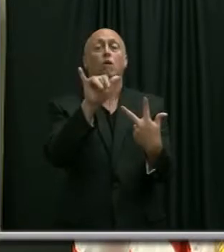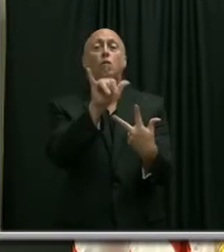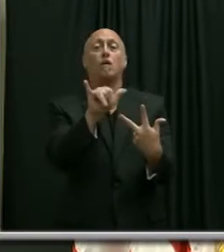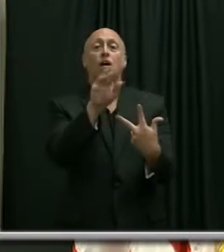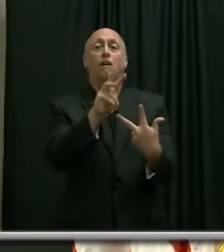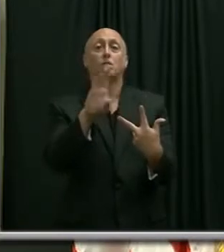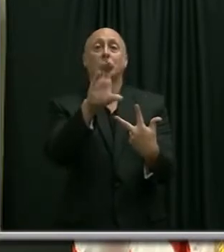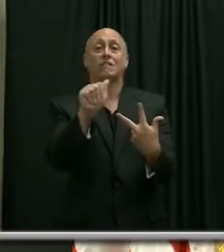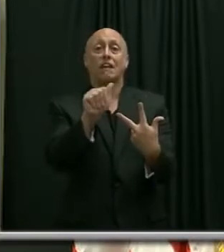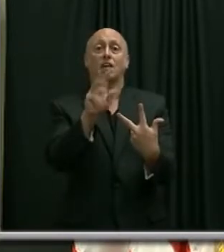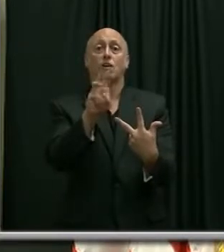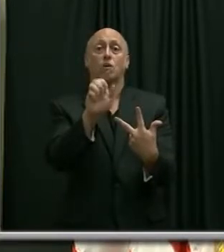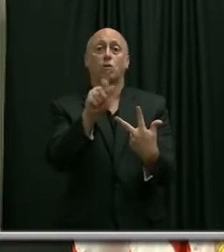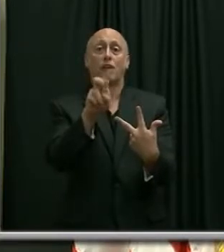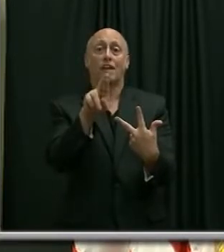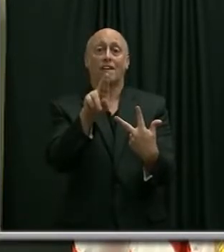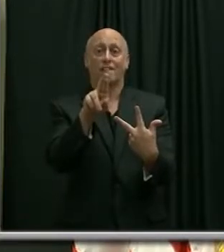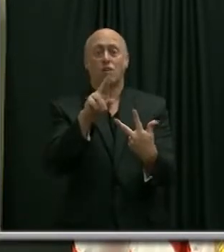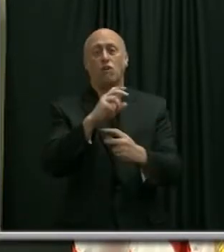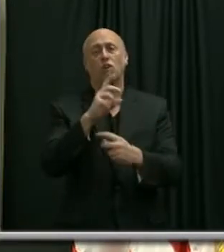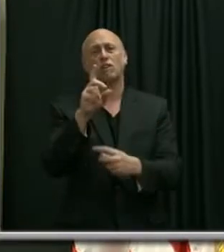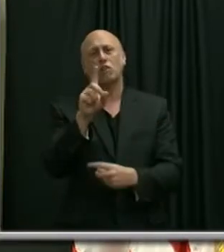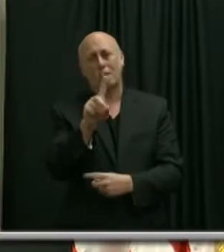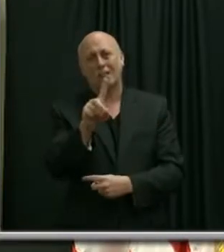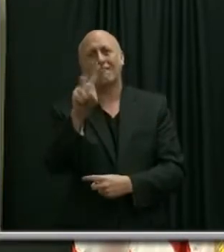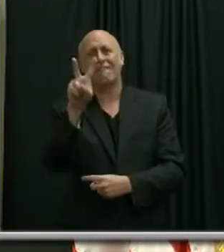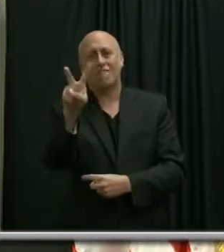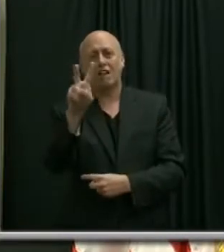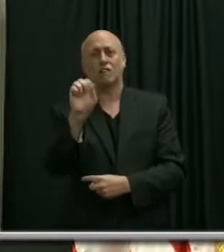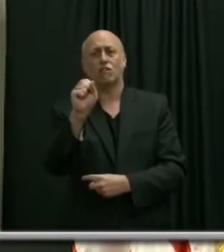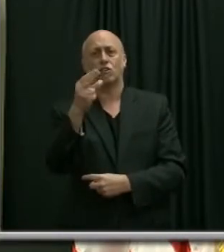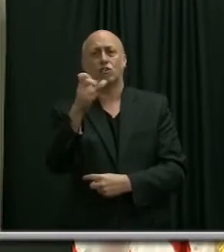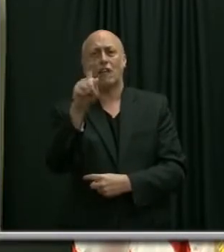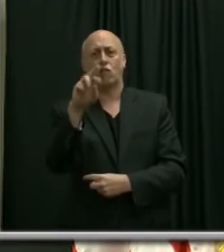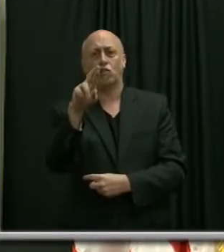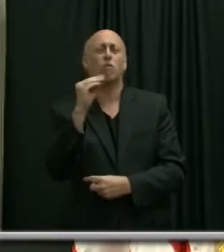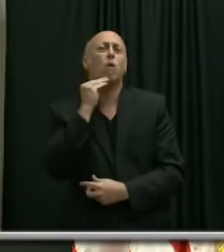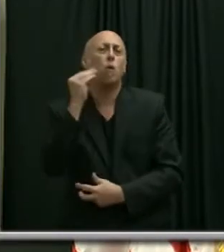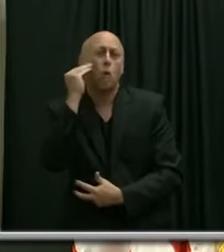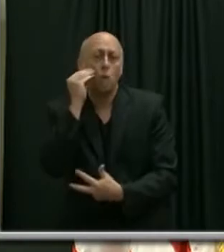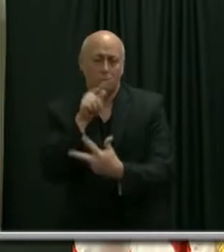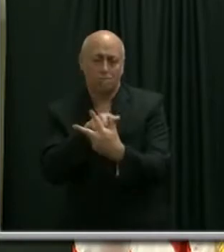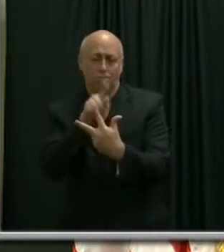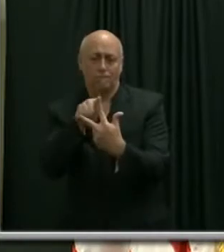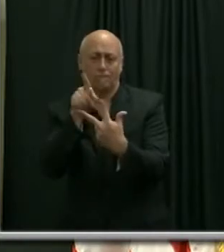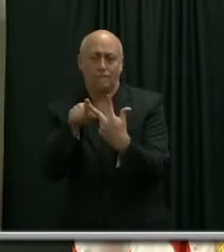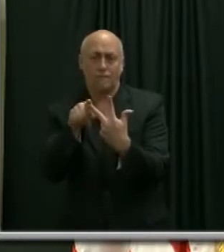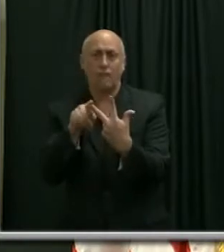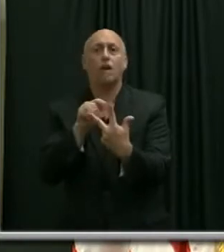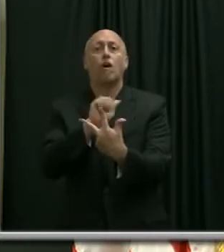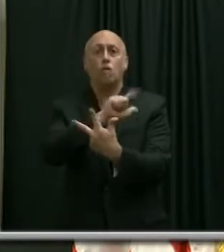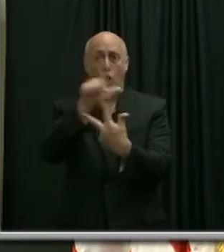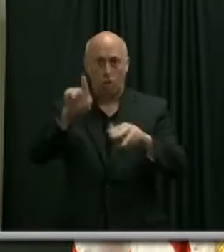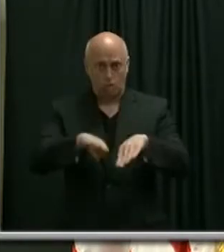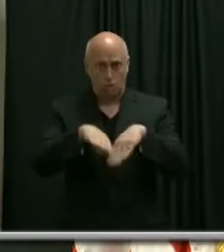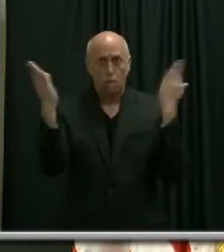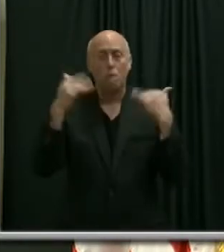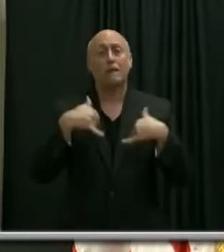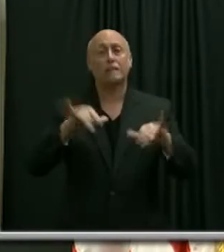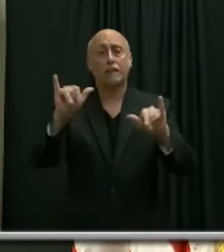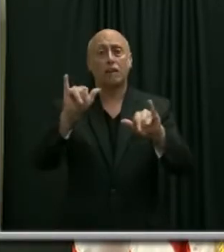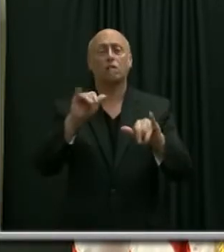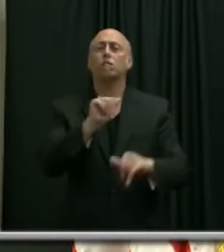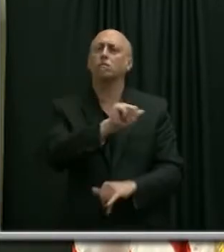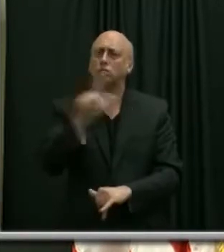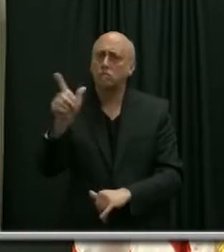YWCA's Ywca Domestic Violence Shelter. All remain open. All have COVID-19 protocols in